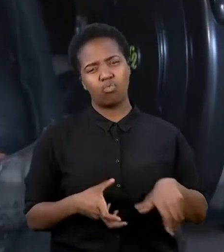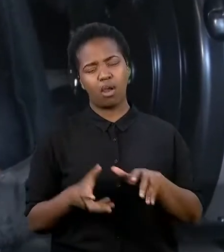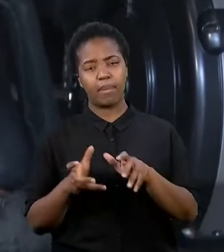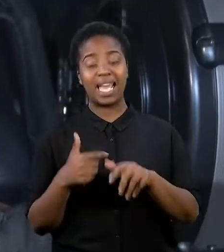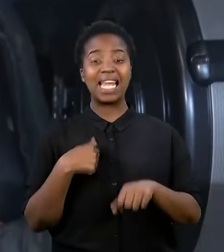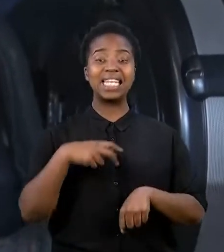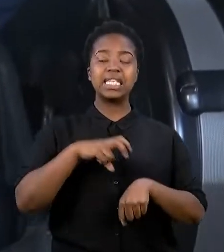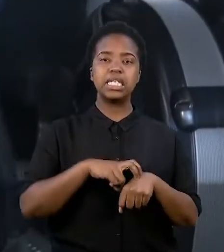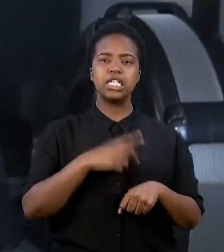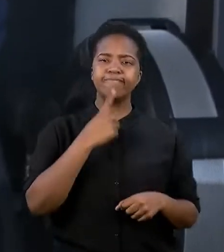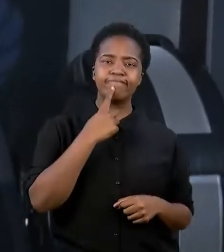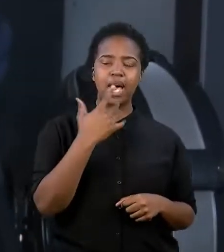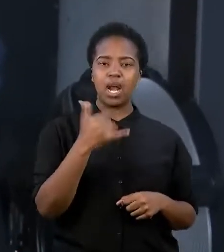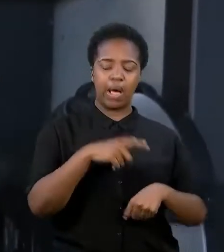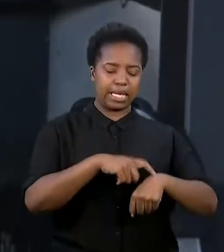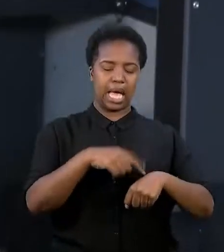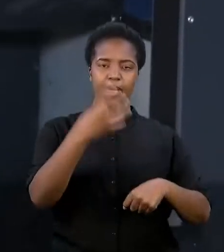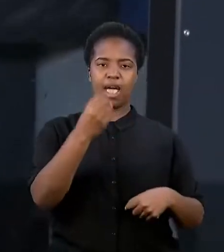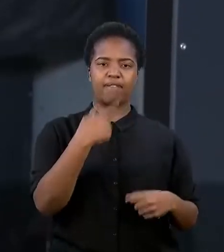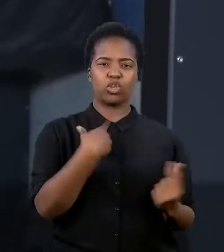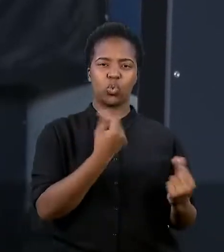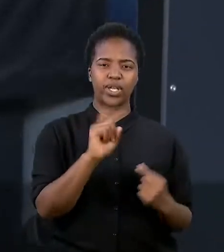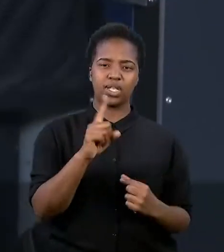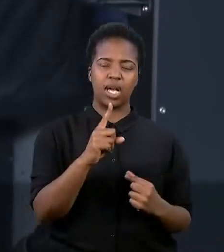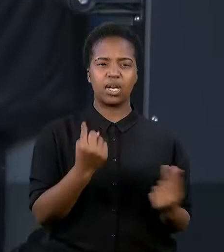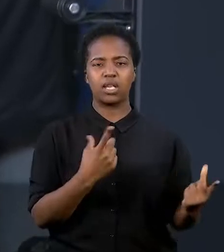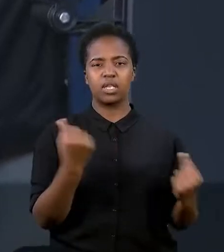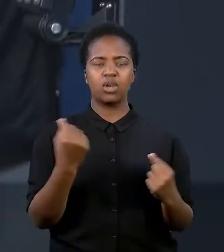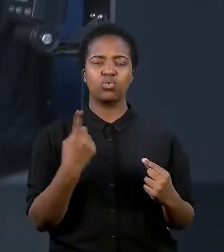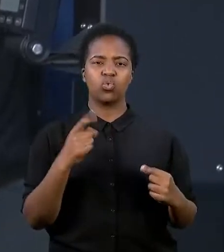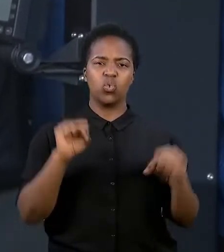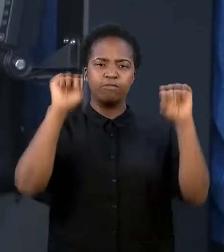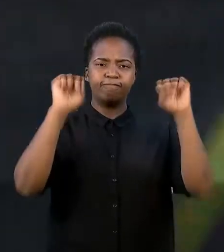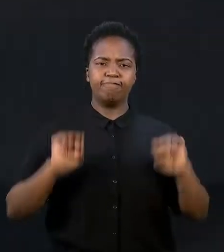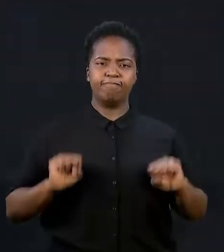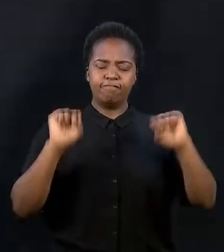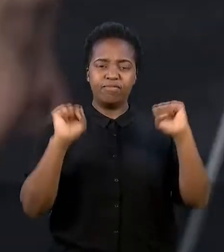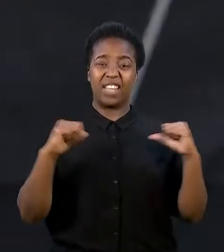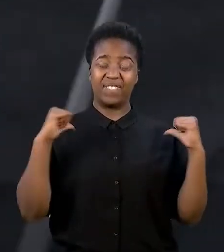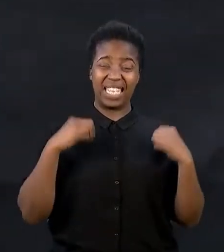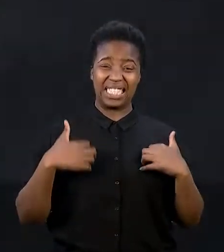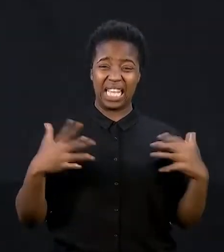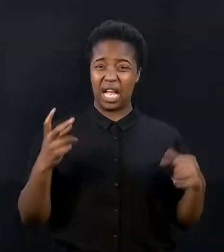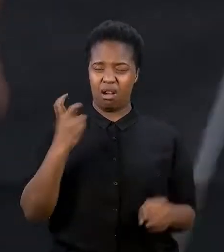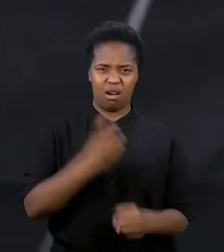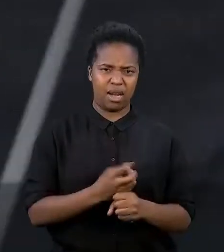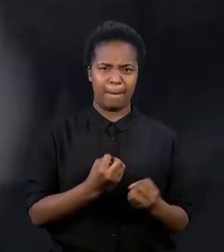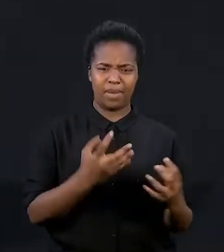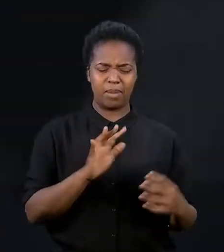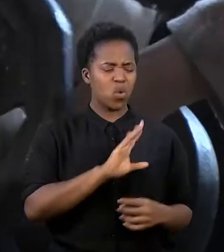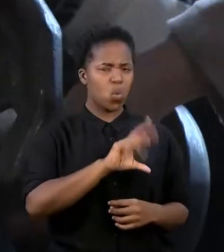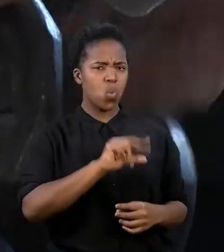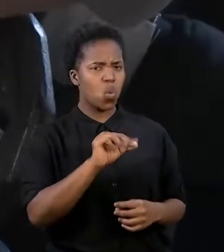I retired, I needed to fill that gap. I started by doing CrossFit. In the beginning, it was quite hard, and a lot of